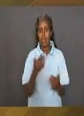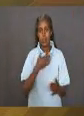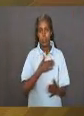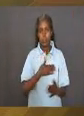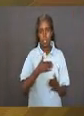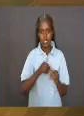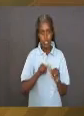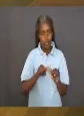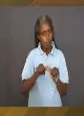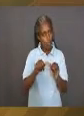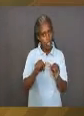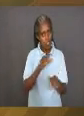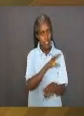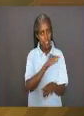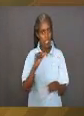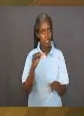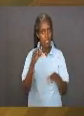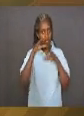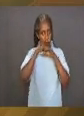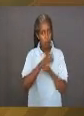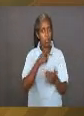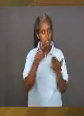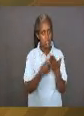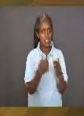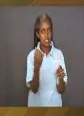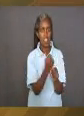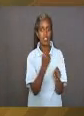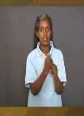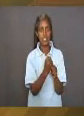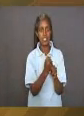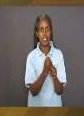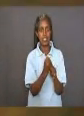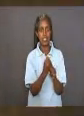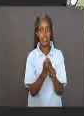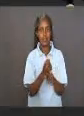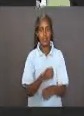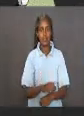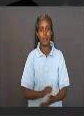Please go ahead and complete this activity.